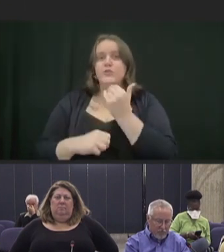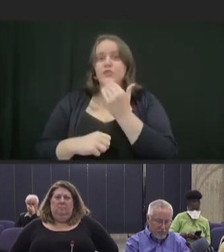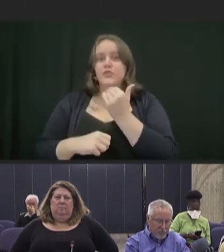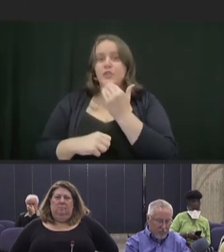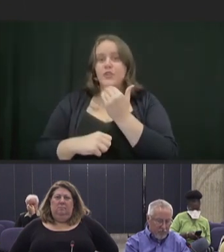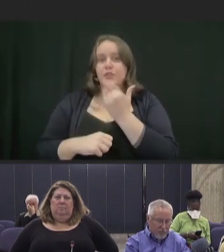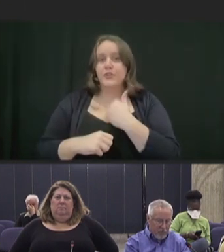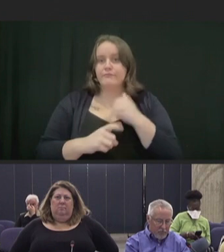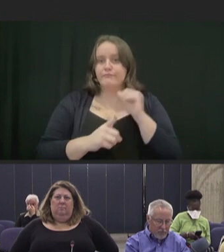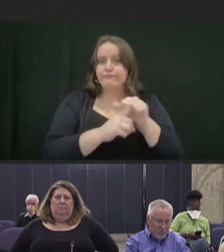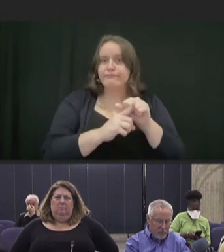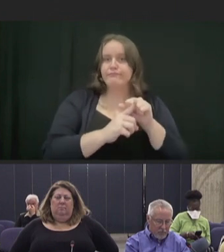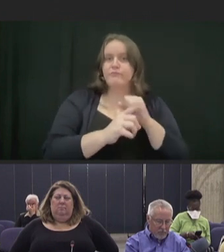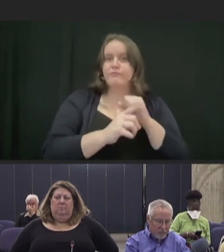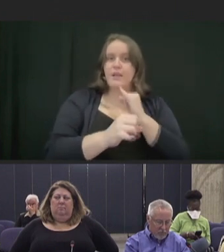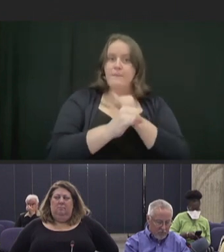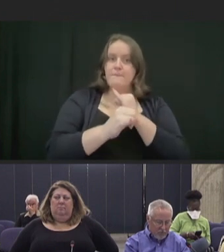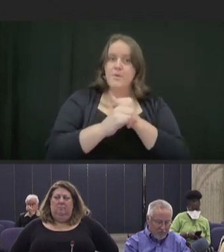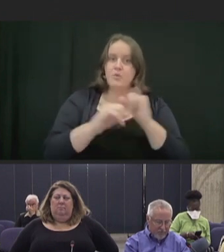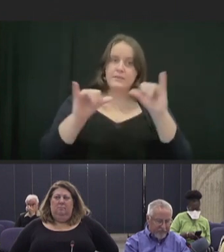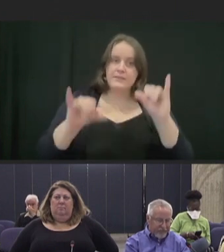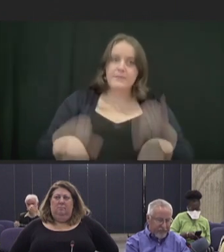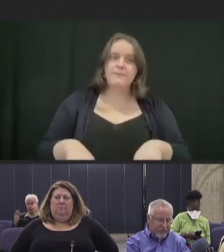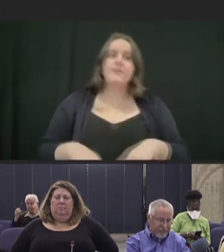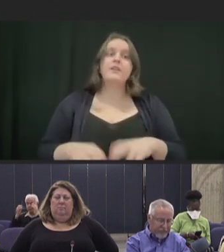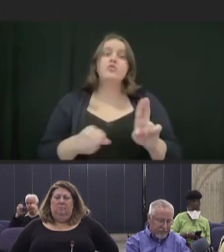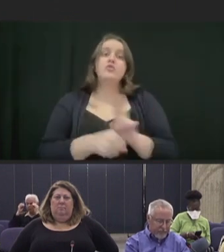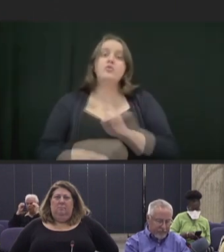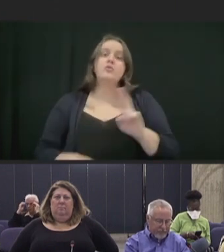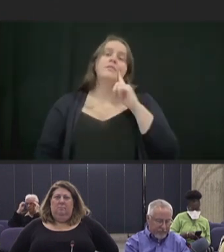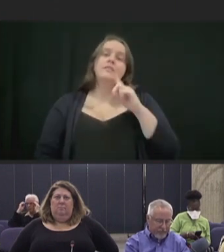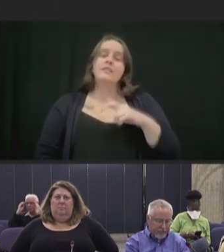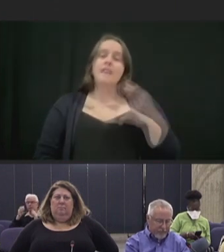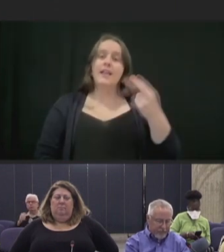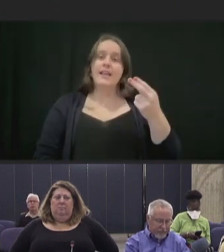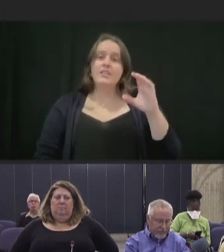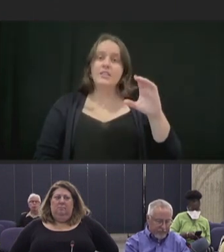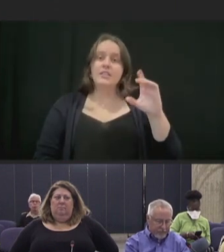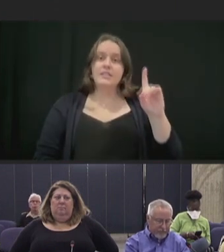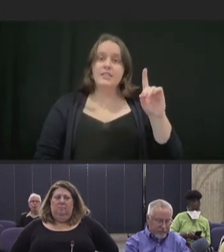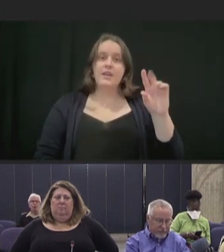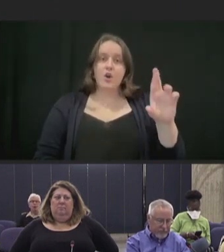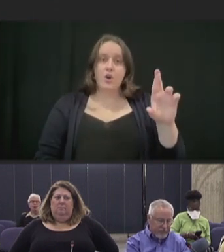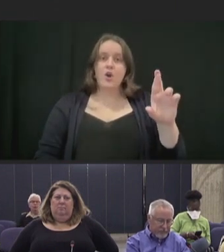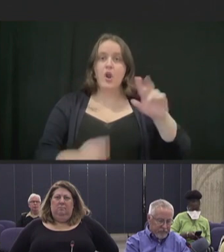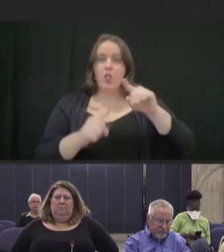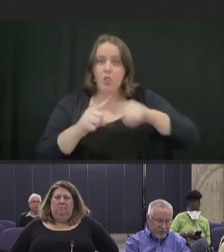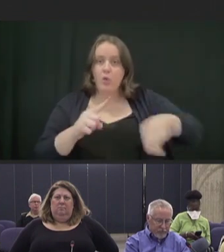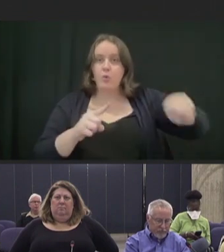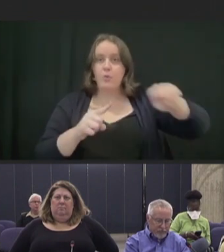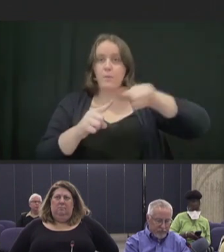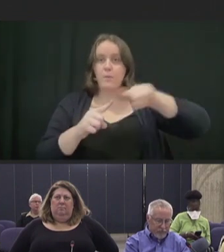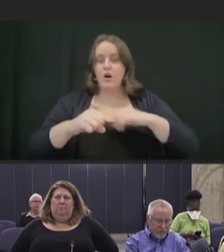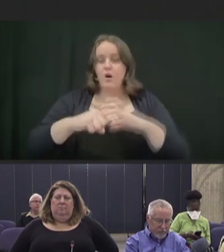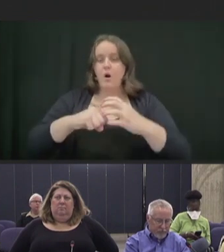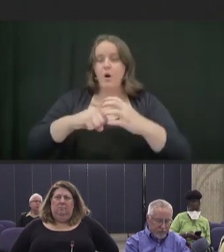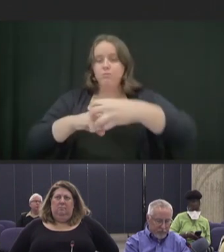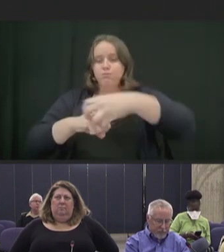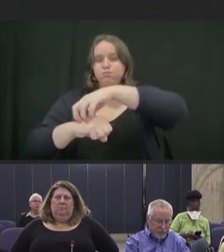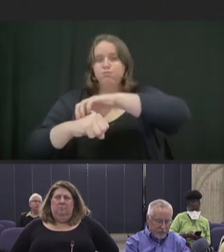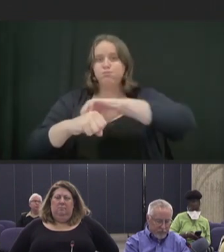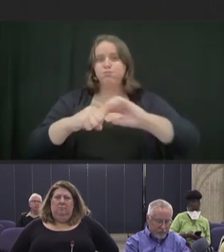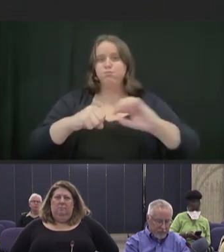So it uses that HCDR3 loop to reach through the glycans, and that allows it to contact the conserved surface of the virus